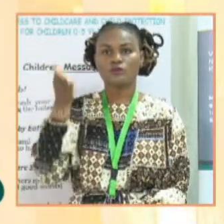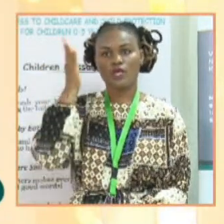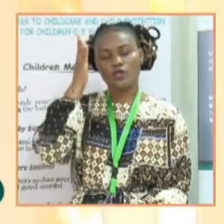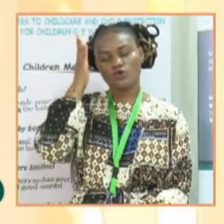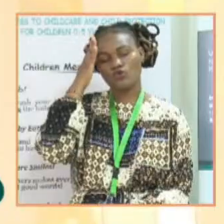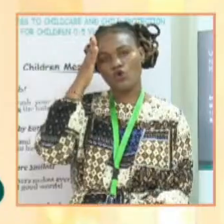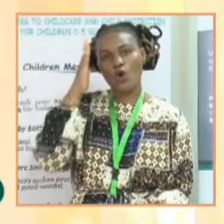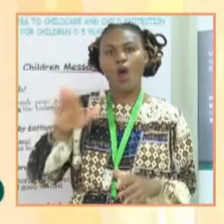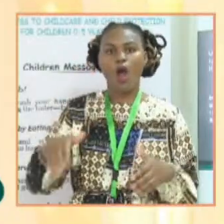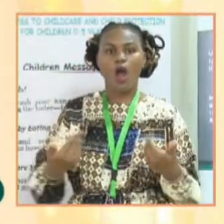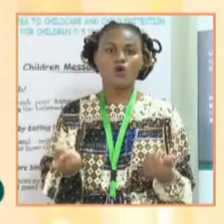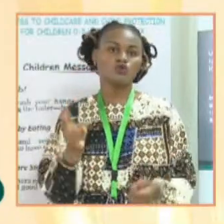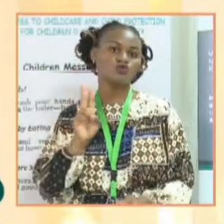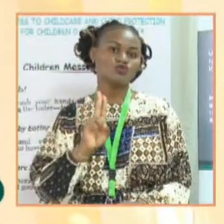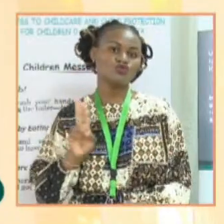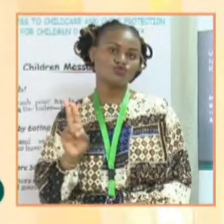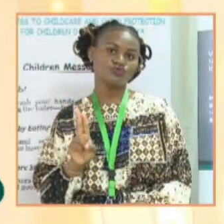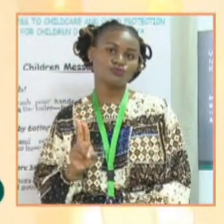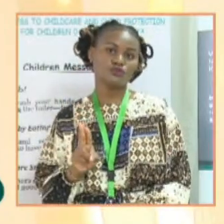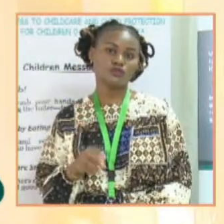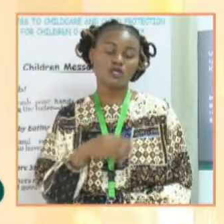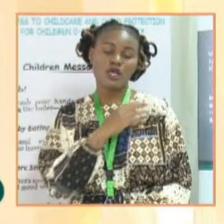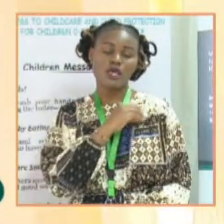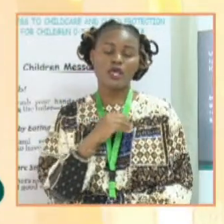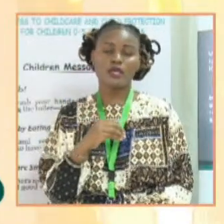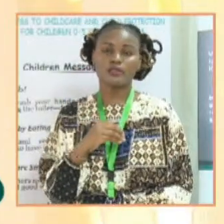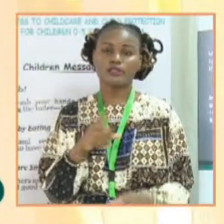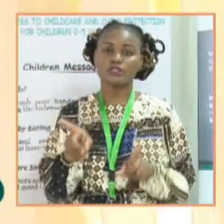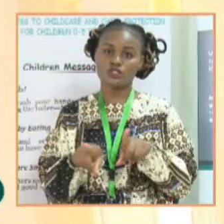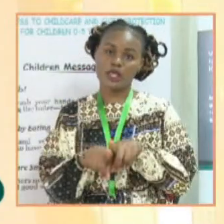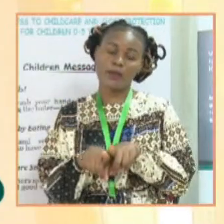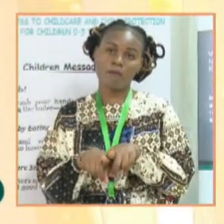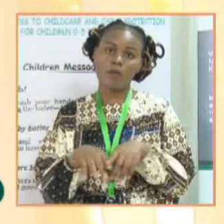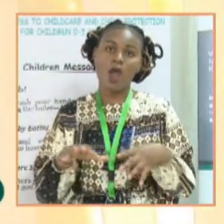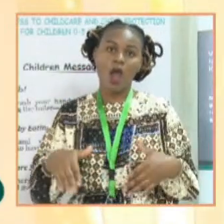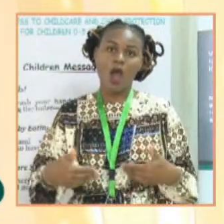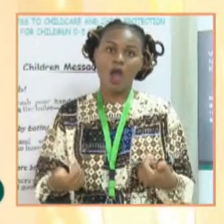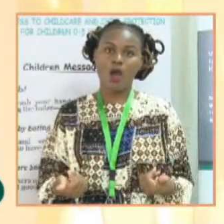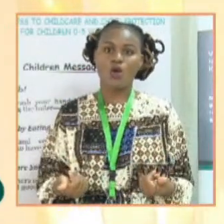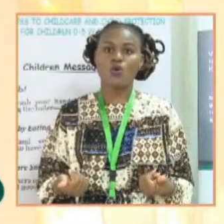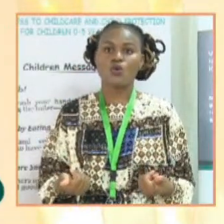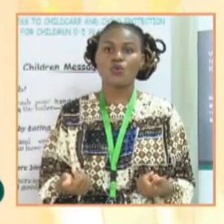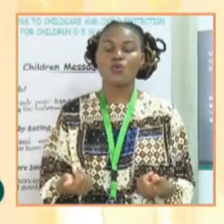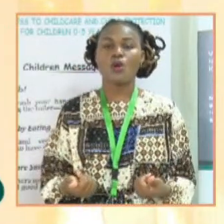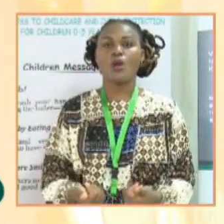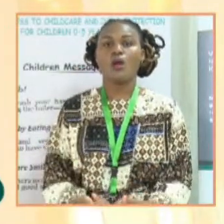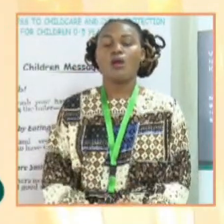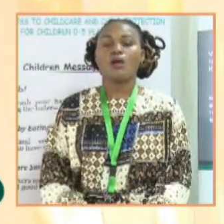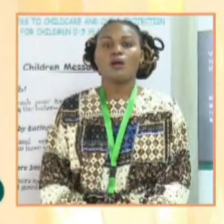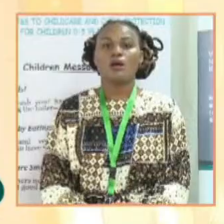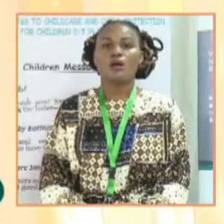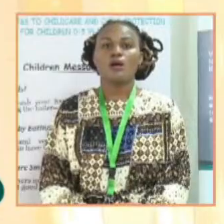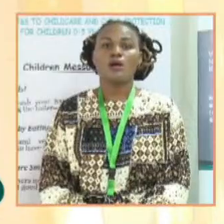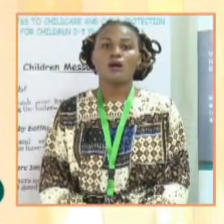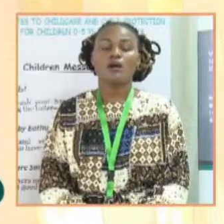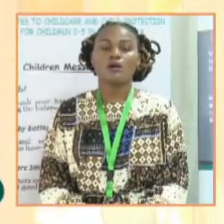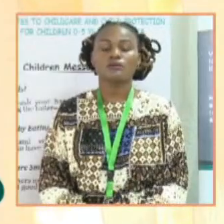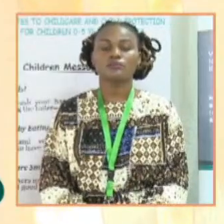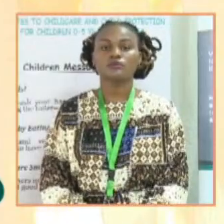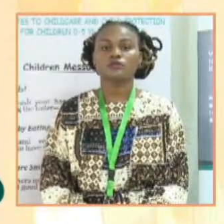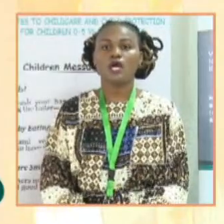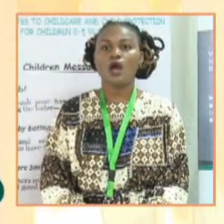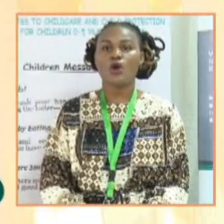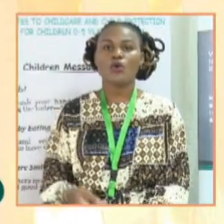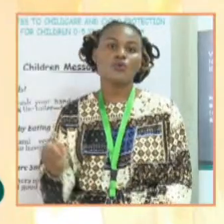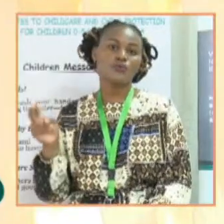level. And that's my call to all of us. We need more data. We need more data for budget tracking. We need more data for